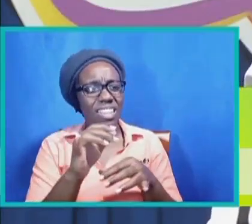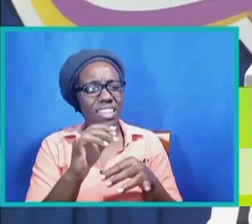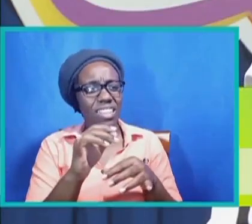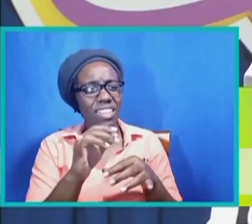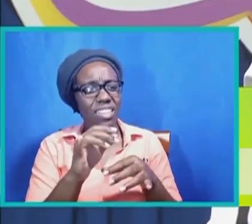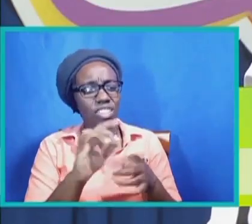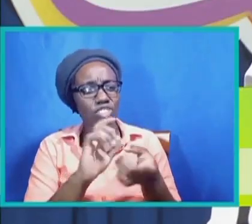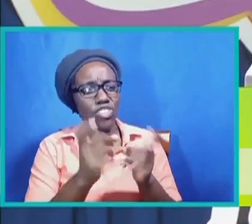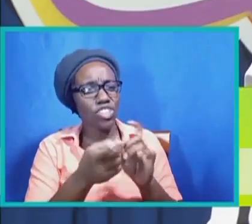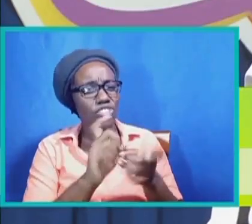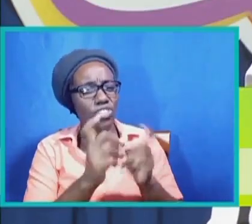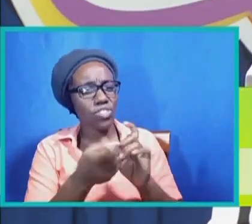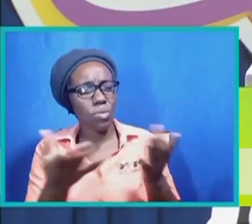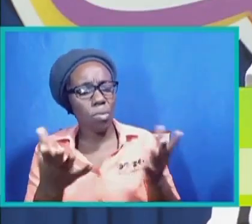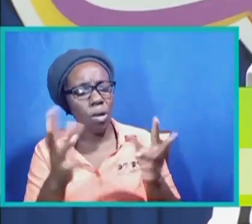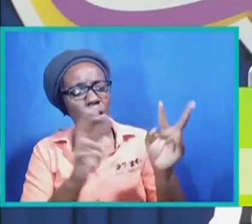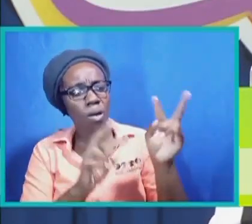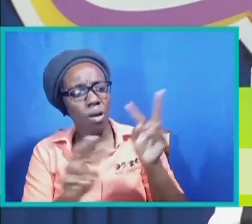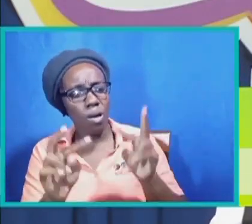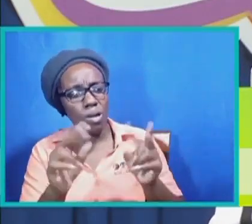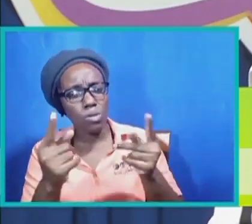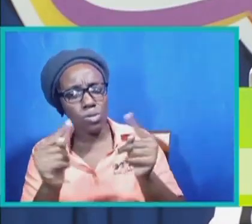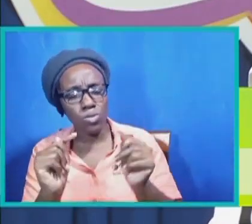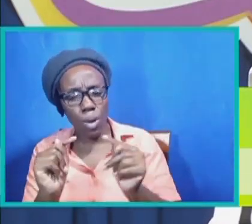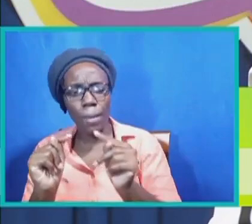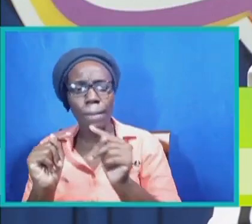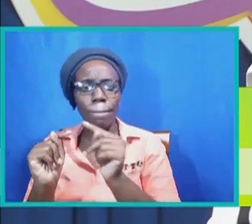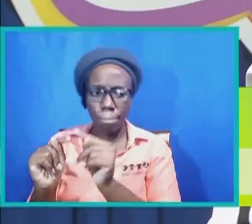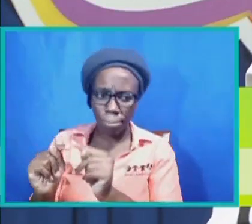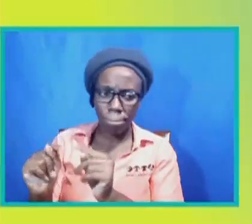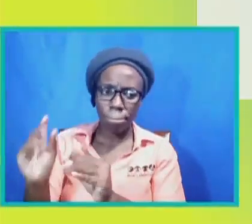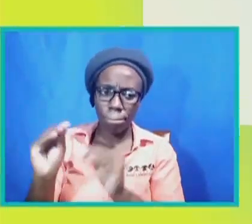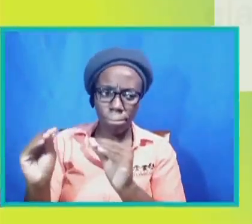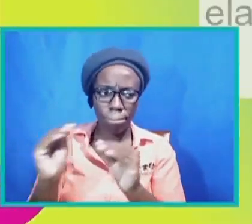curriculum. And so they are part of the curriculum infrastructure.